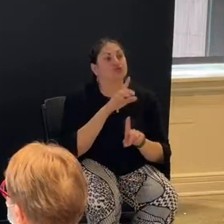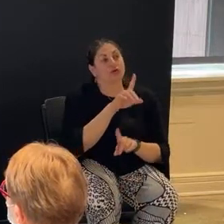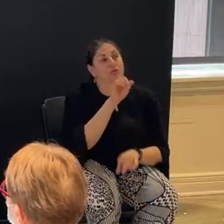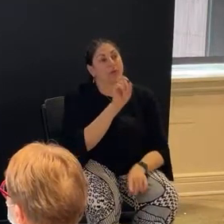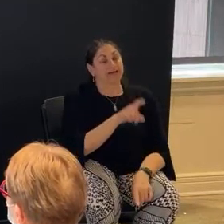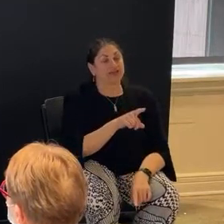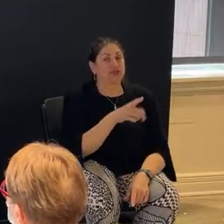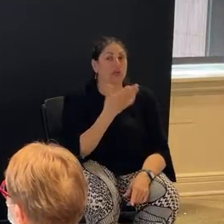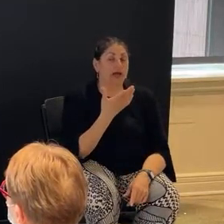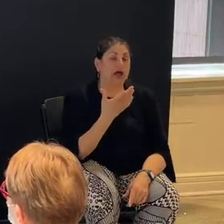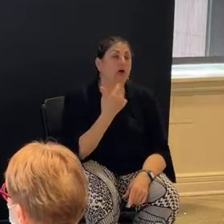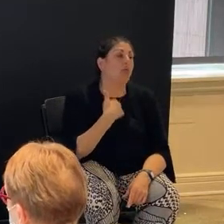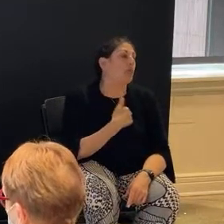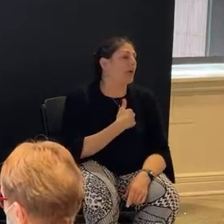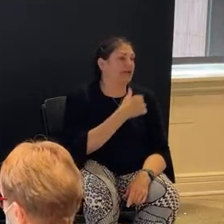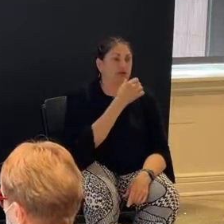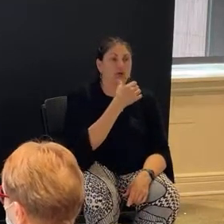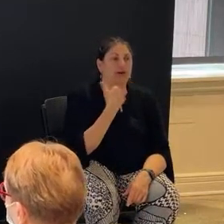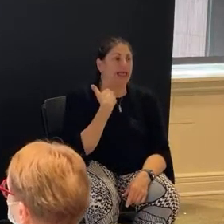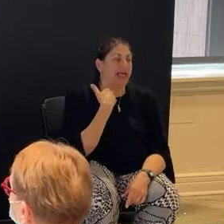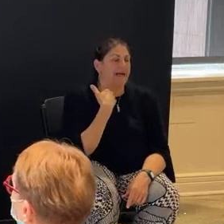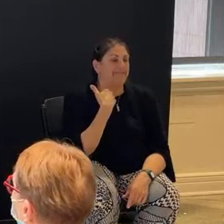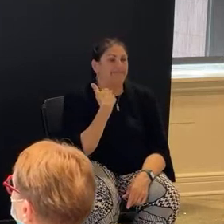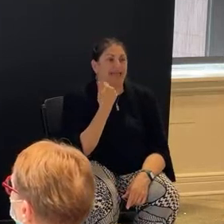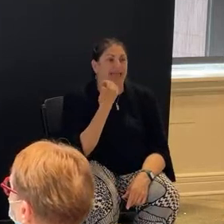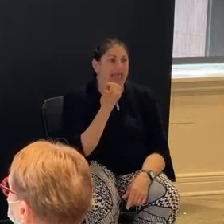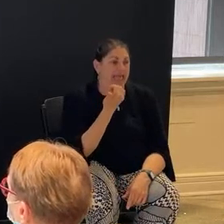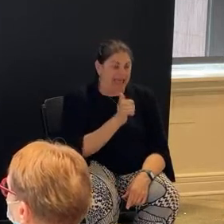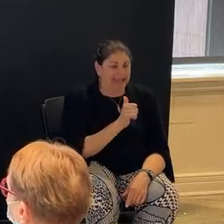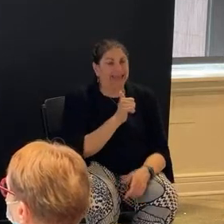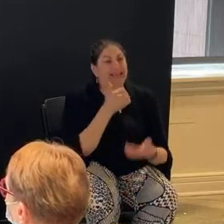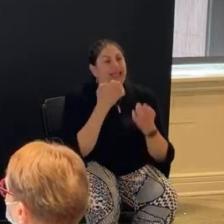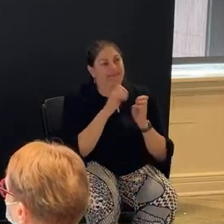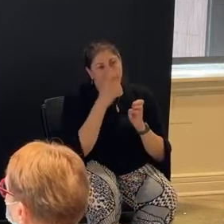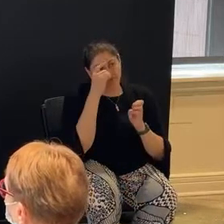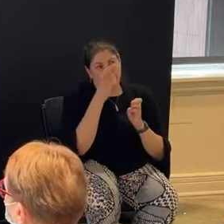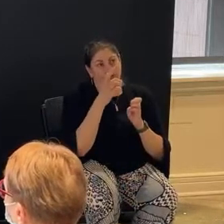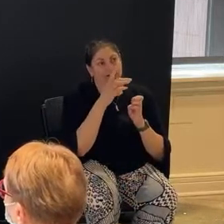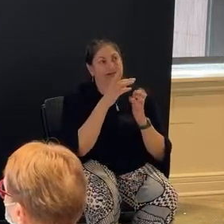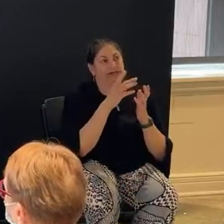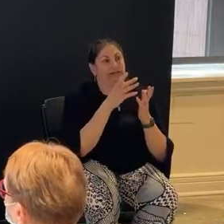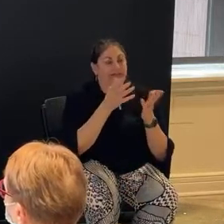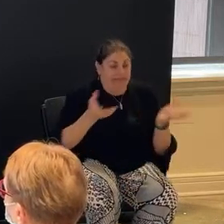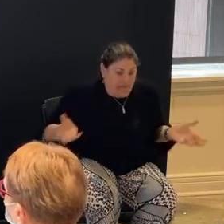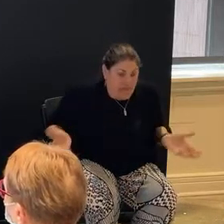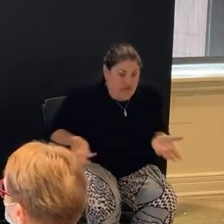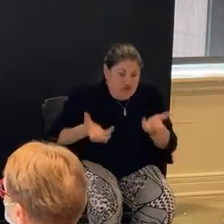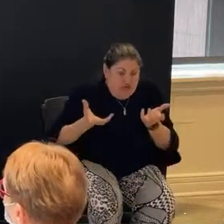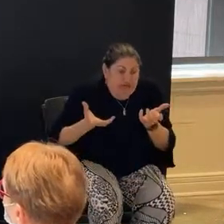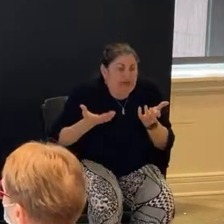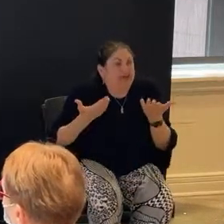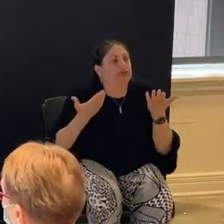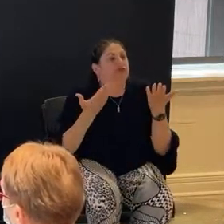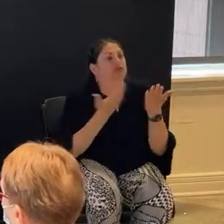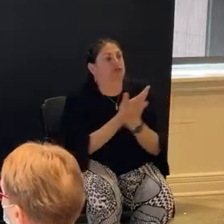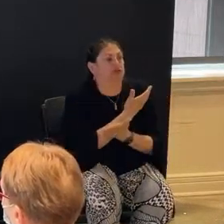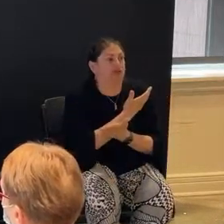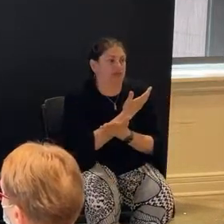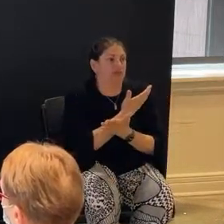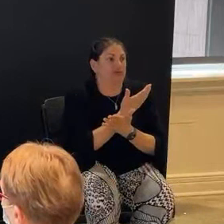directed management efforts at organisms within the monument. I mean, they're pretty content to just let whatever happens, happens more or